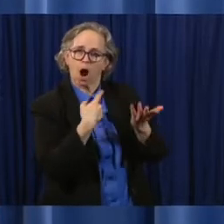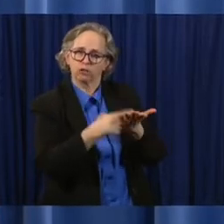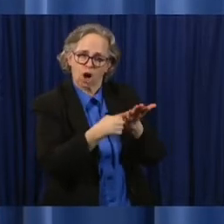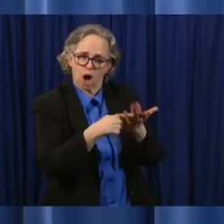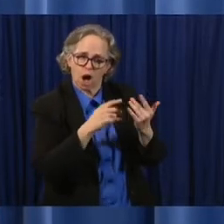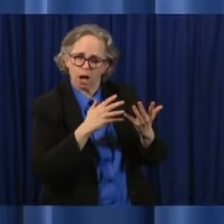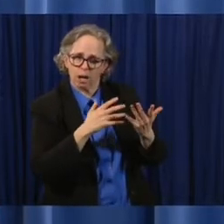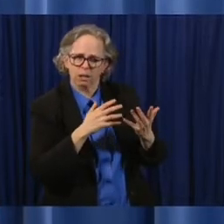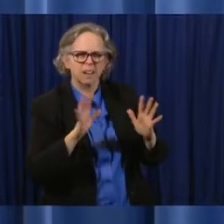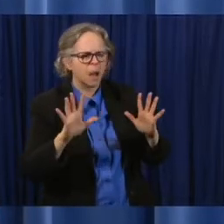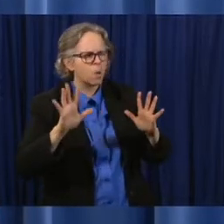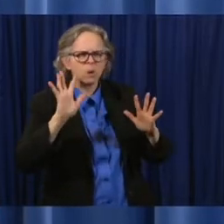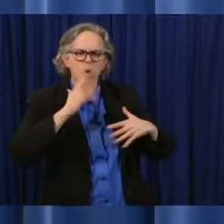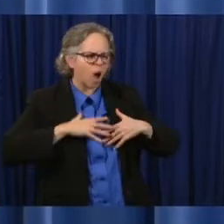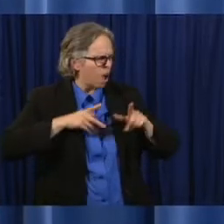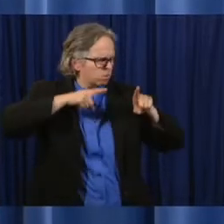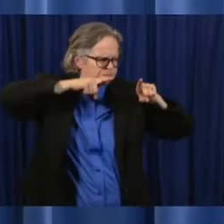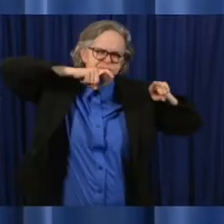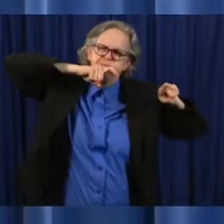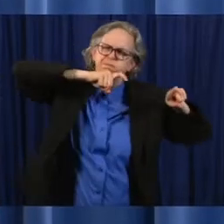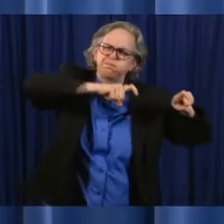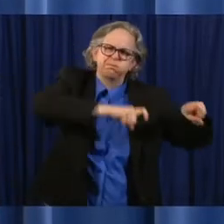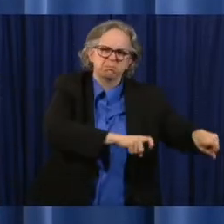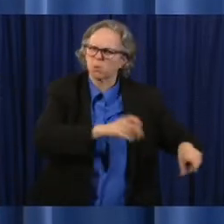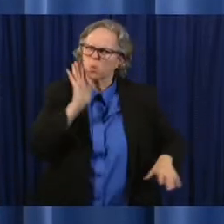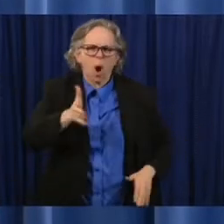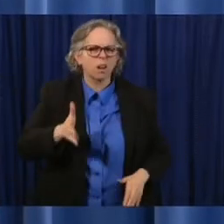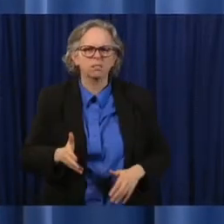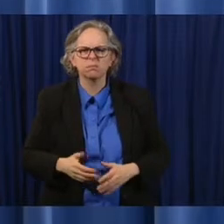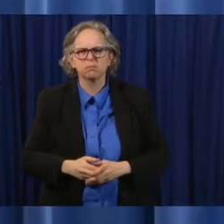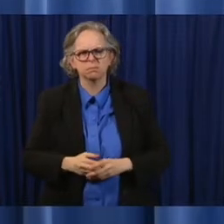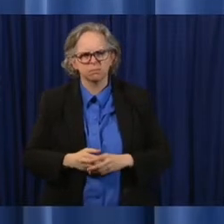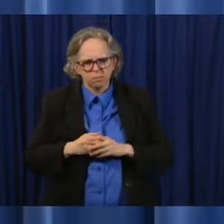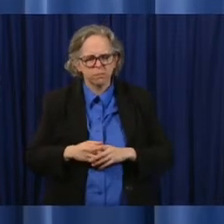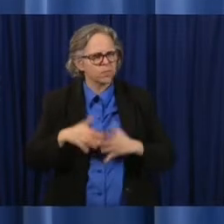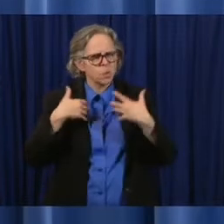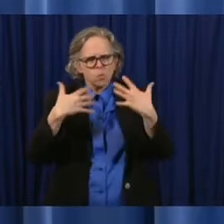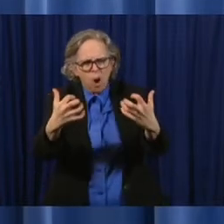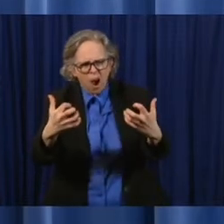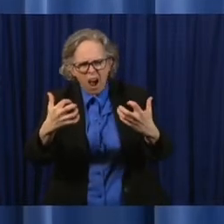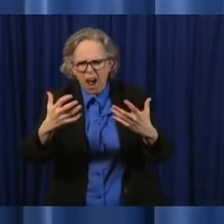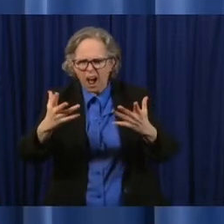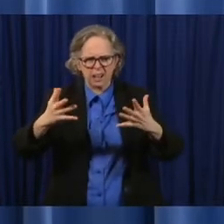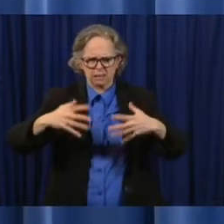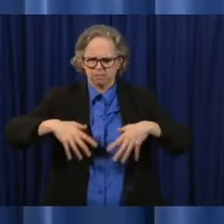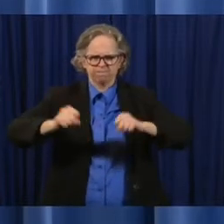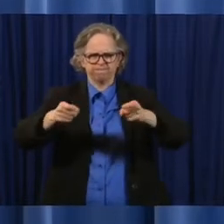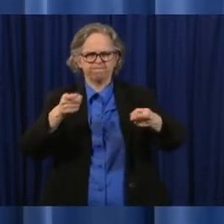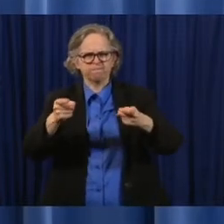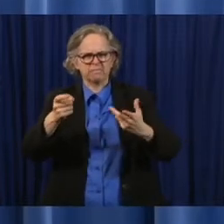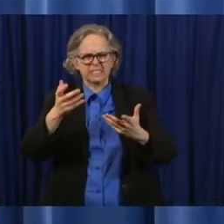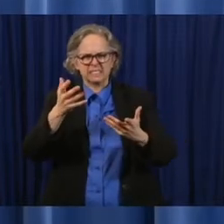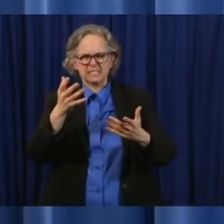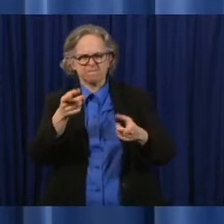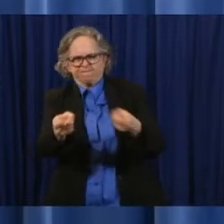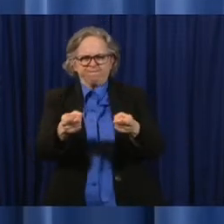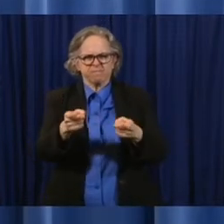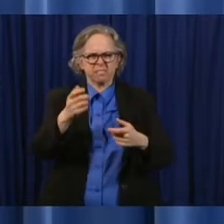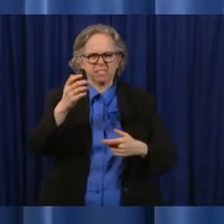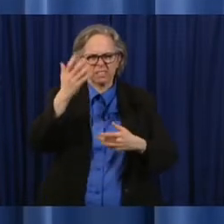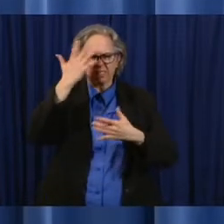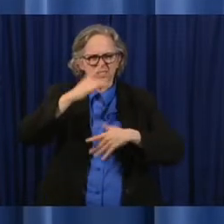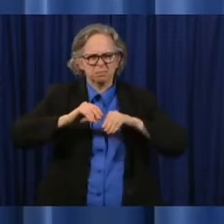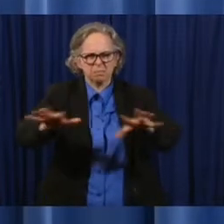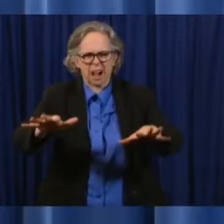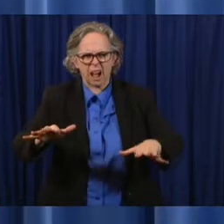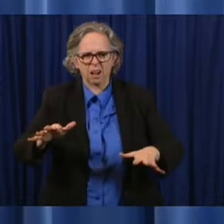aggressive about this disease, about this virus. And so I'll have more